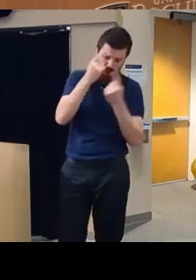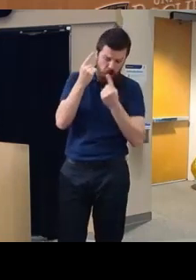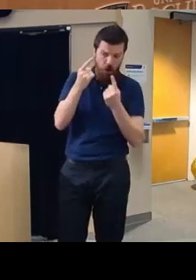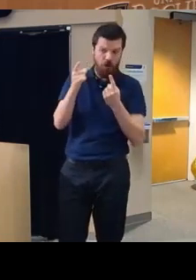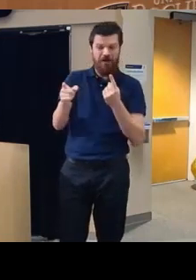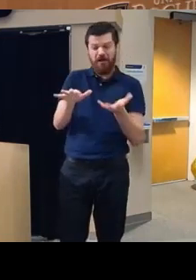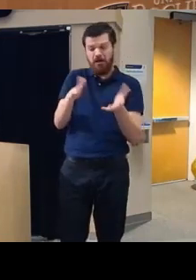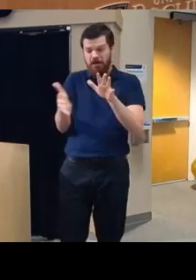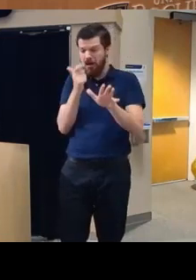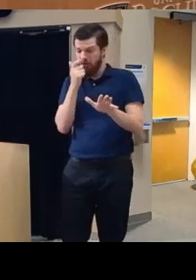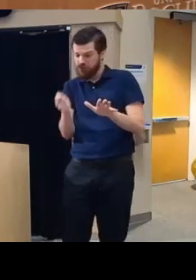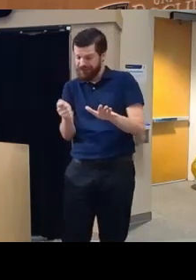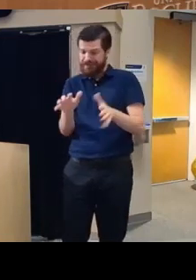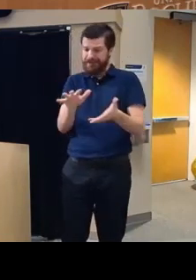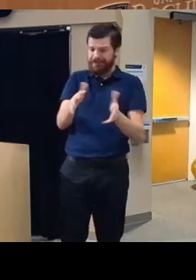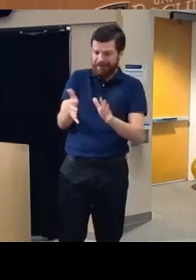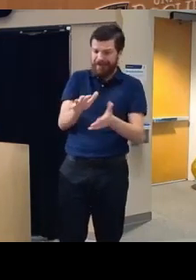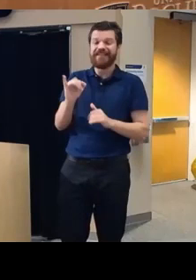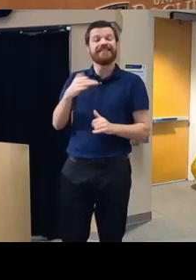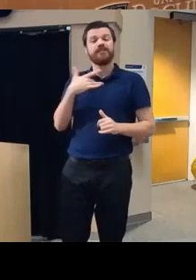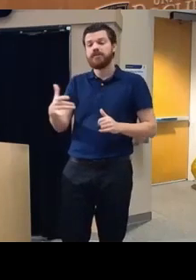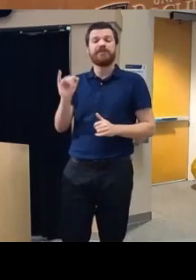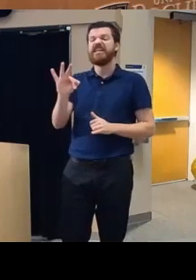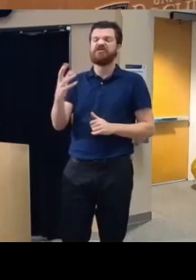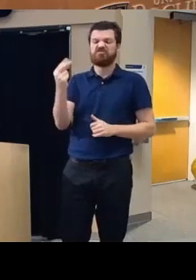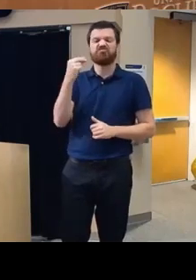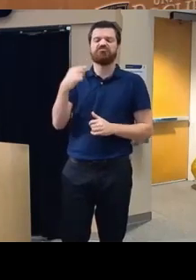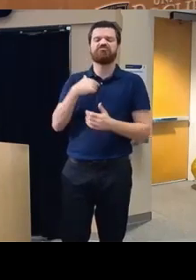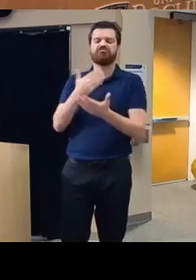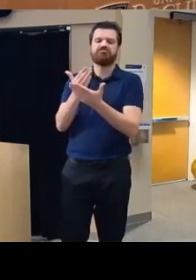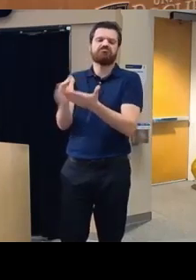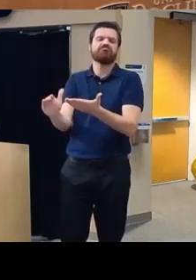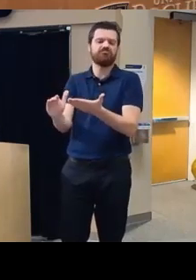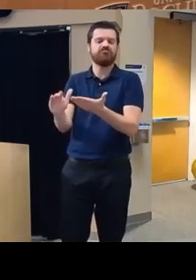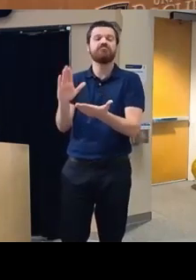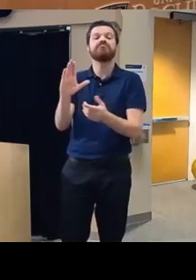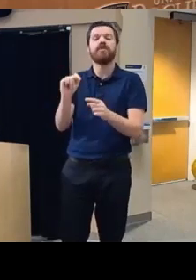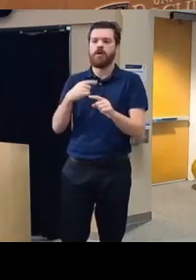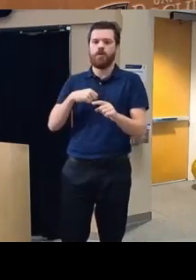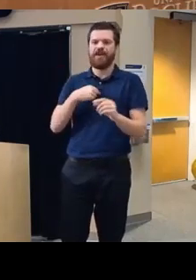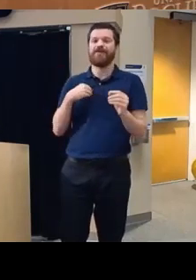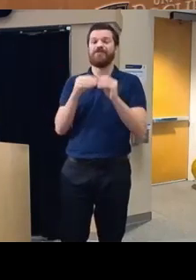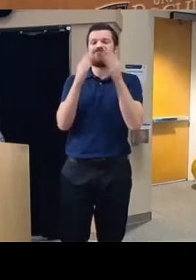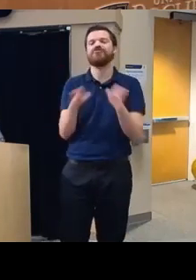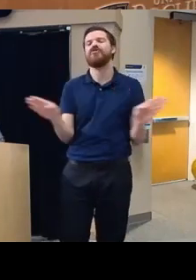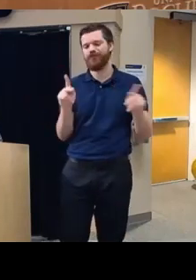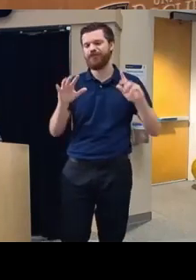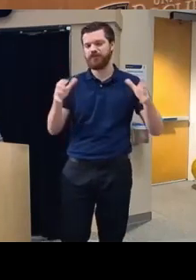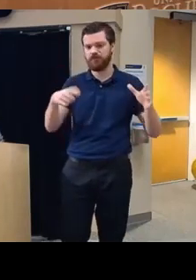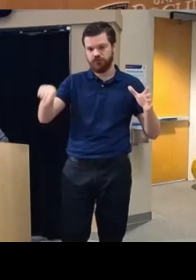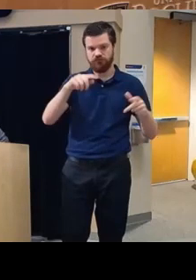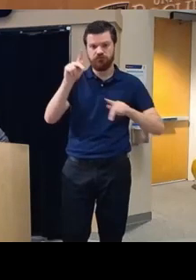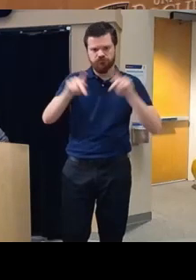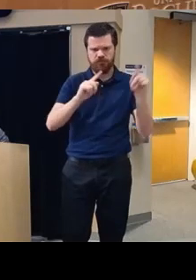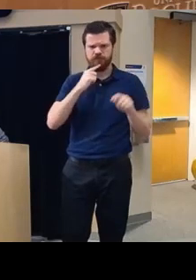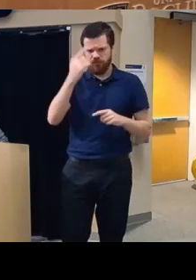you kind of interested? Would you be willing to, talk about it with us? And so we had a broader population of people